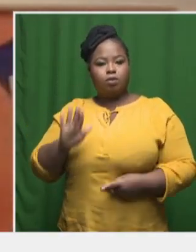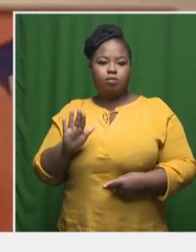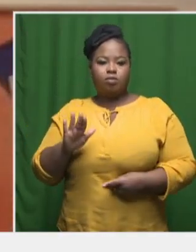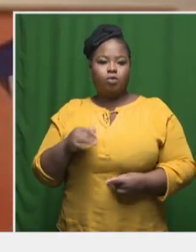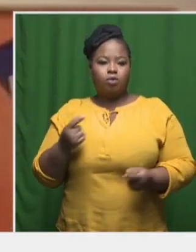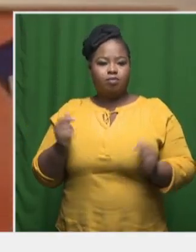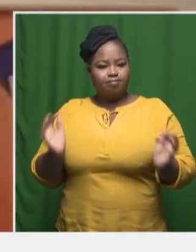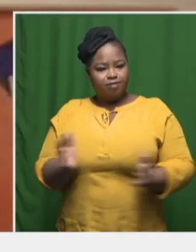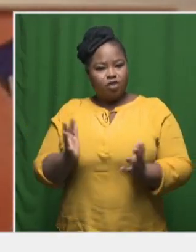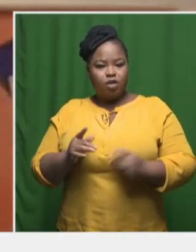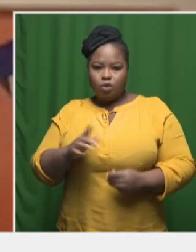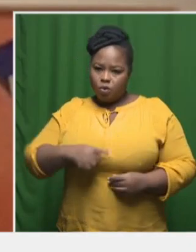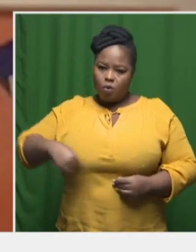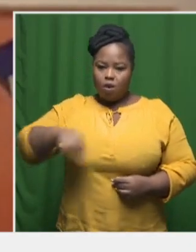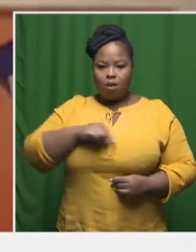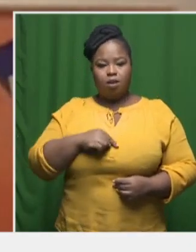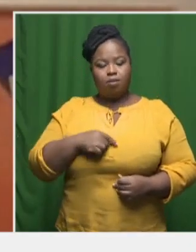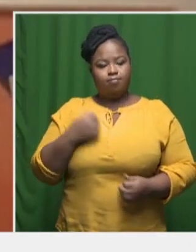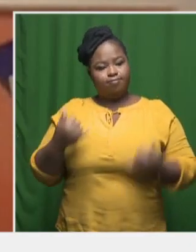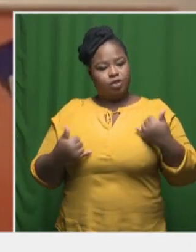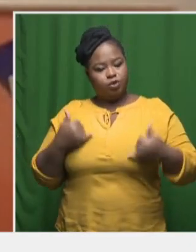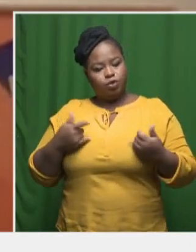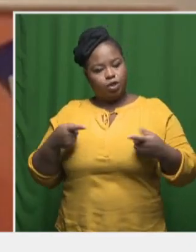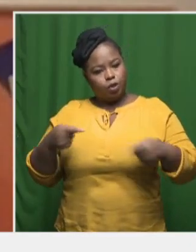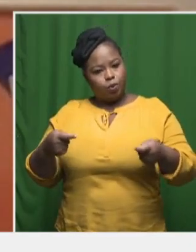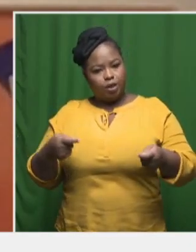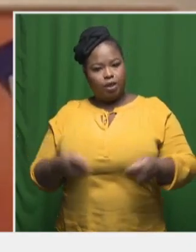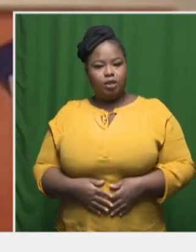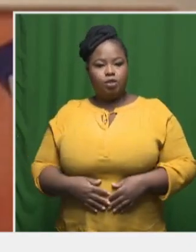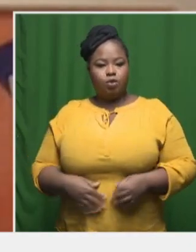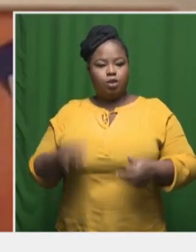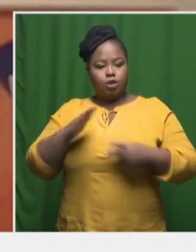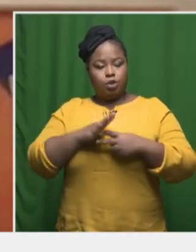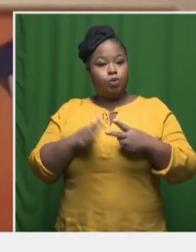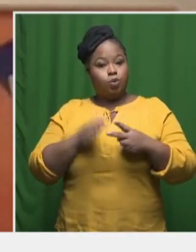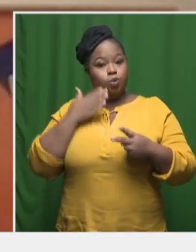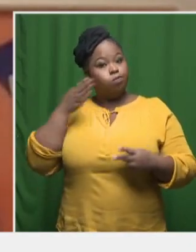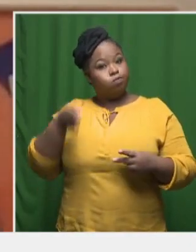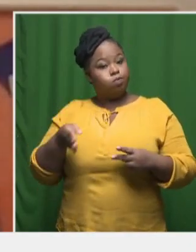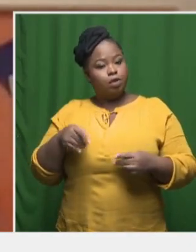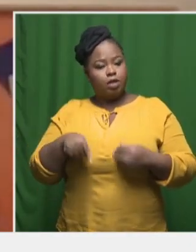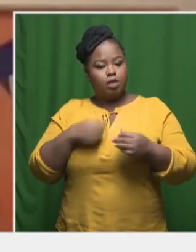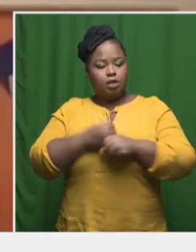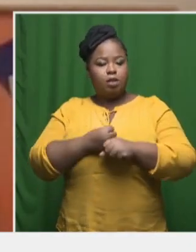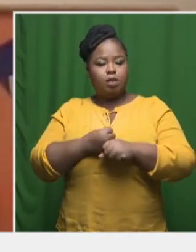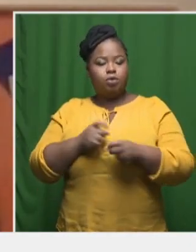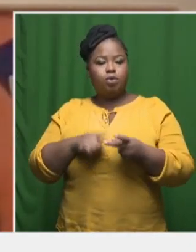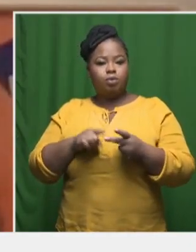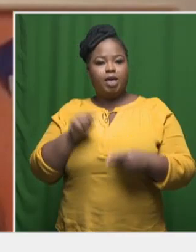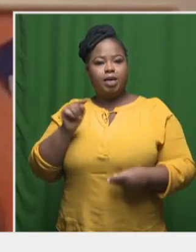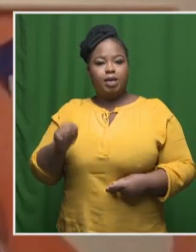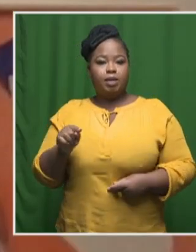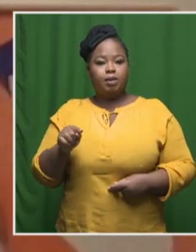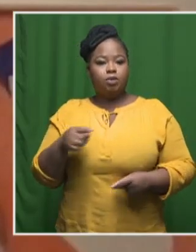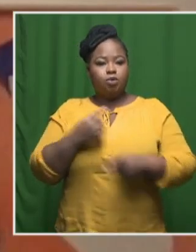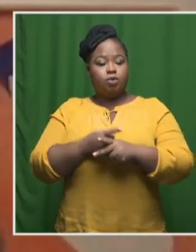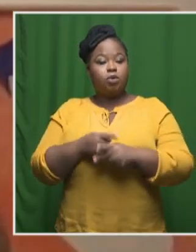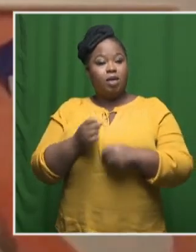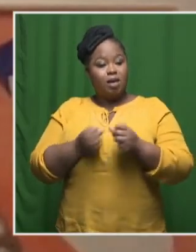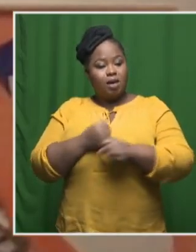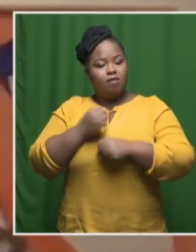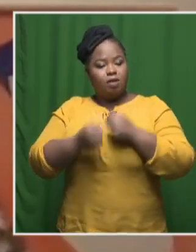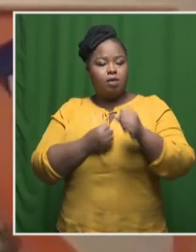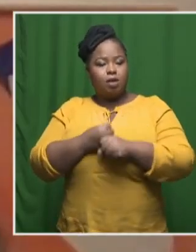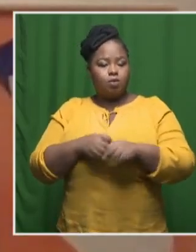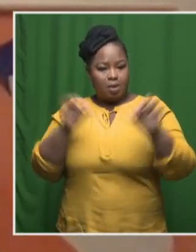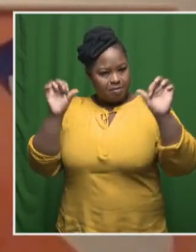really encourage everyone to enjoy the cooking theatre. We have 2 theatres on the floor actually this year, and they really every year is one of the reasons people come